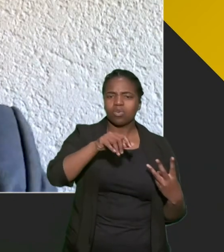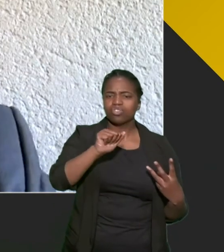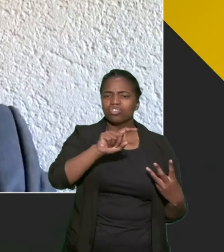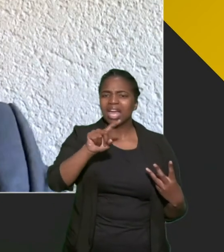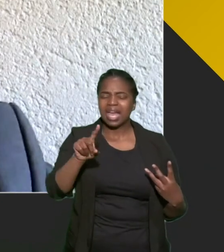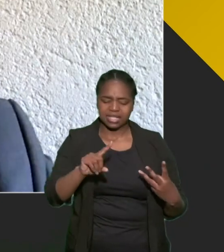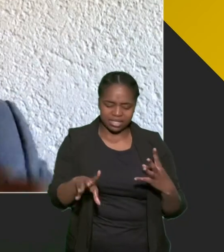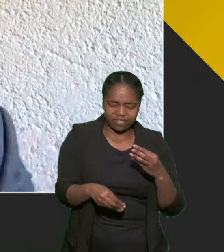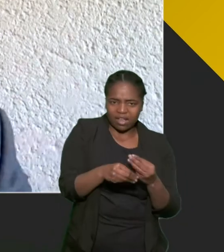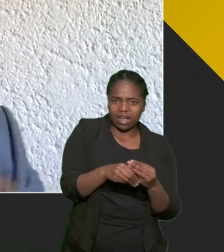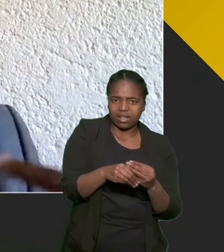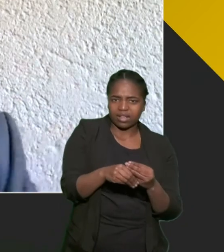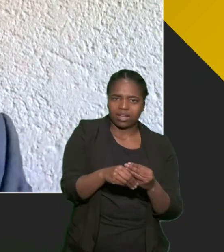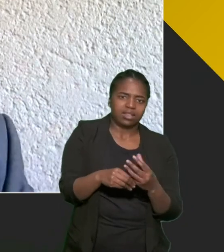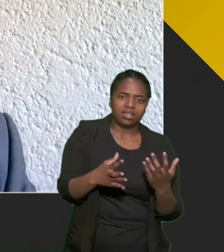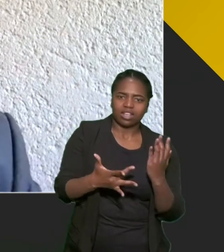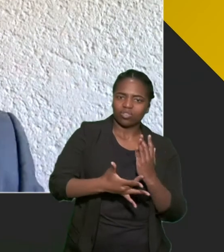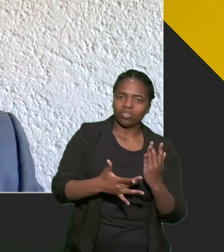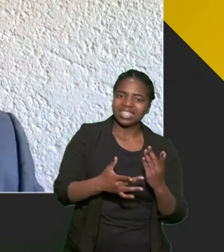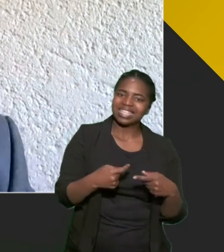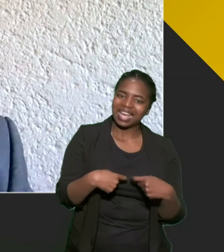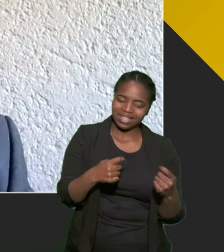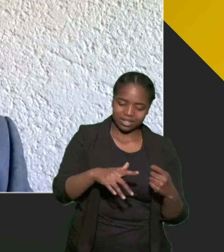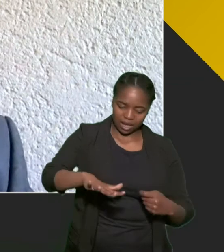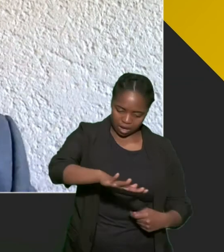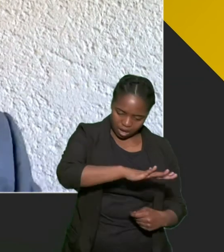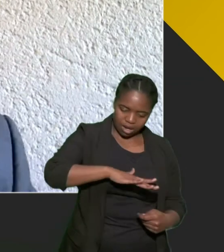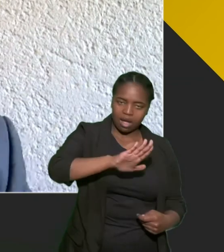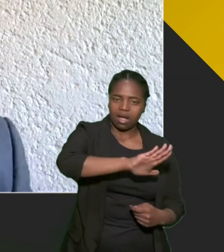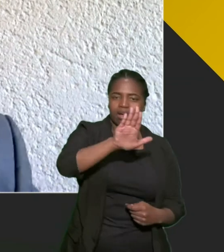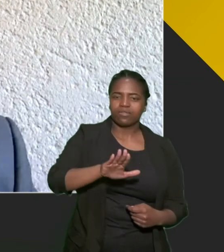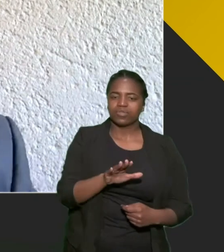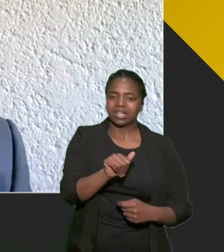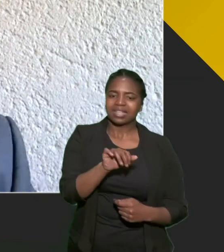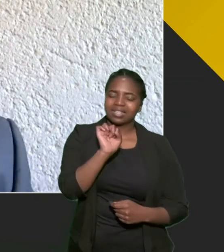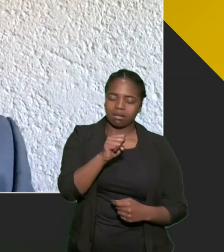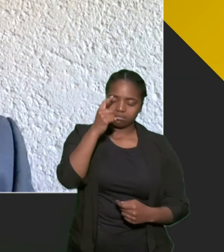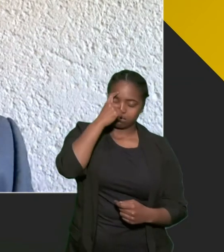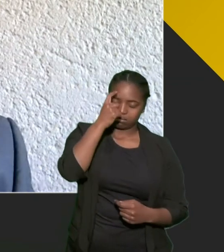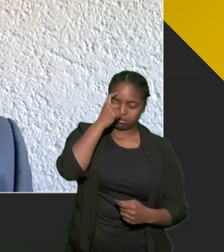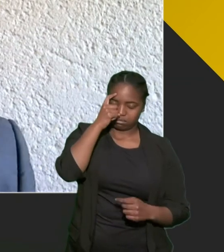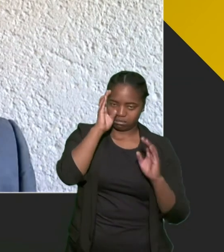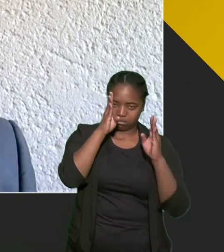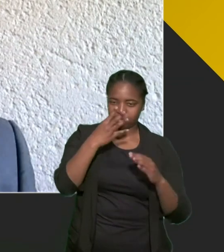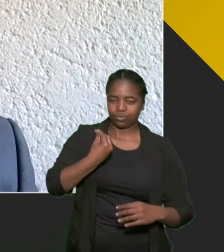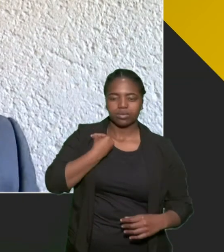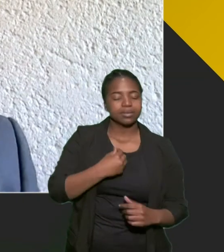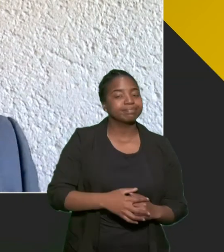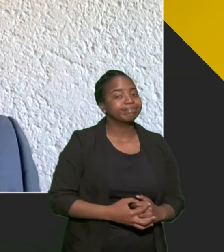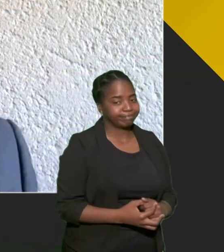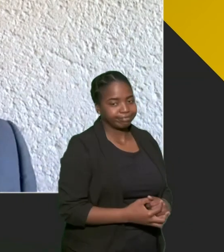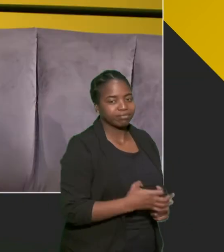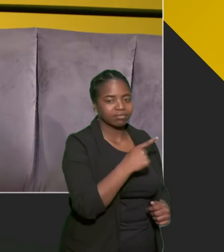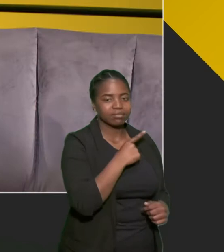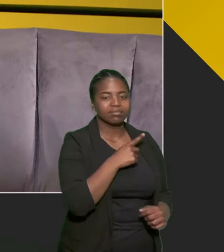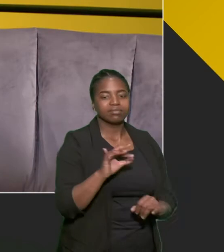fagi technology, sis daisele tina amongst ourselves. This is how we must be thinking as young people. And yazi, you got in a